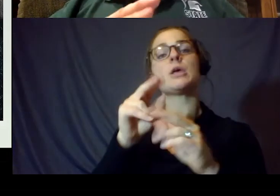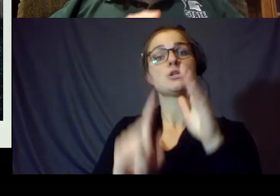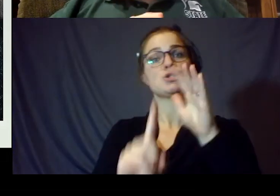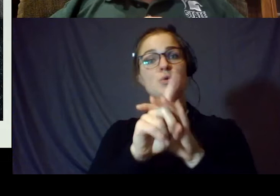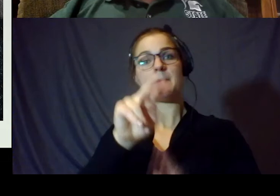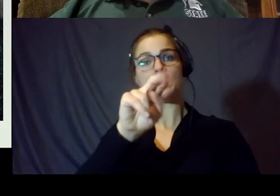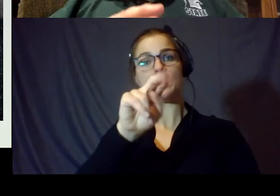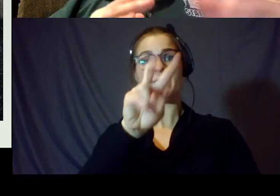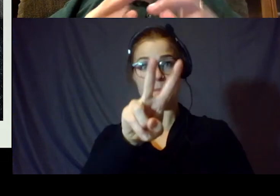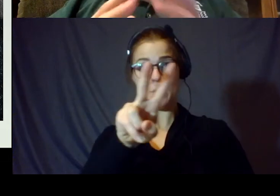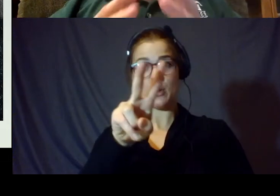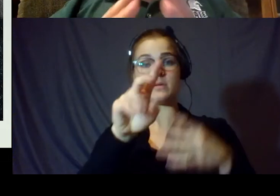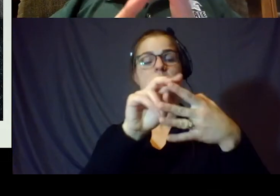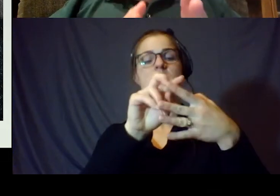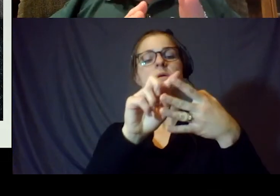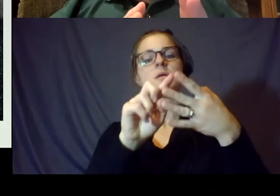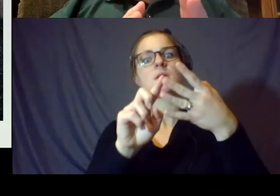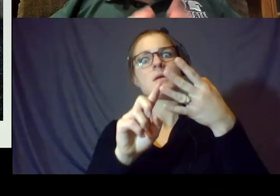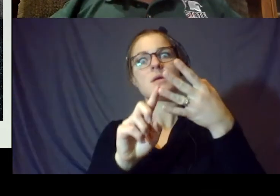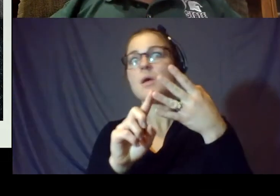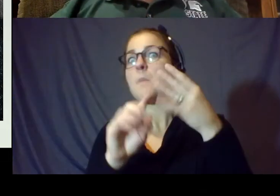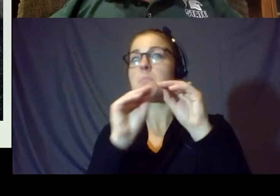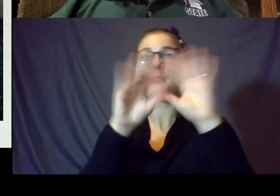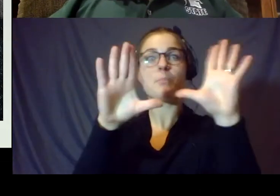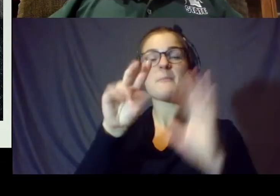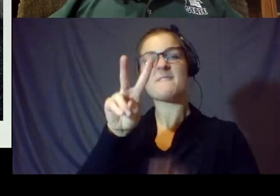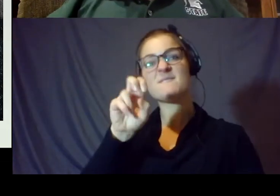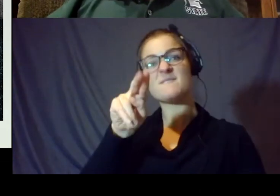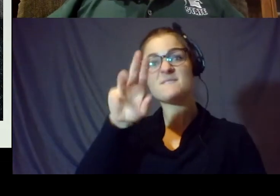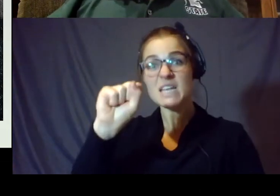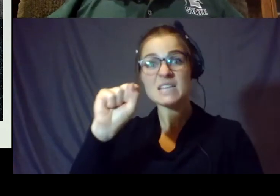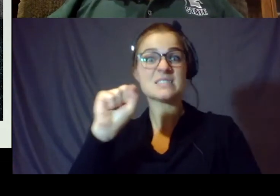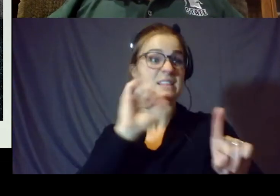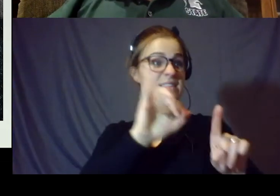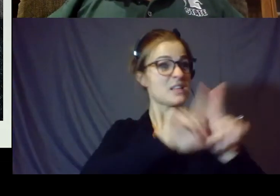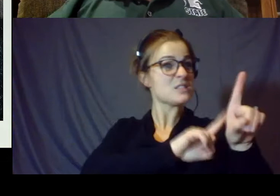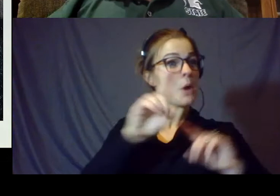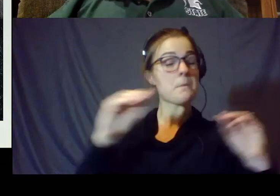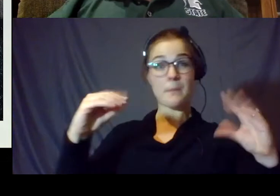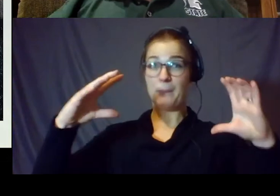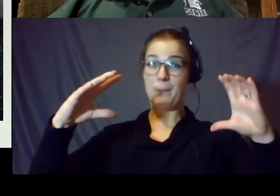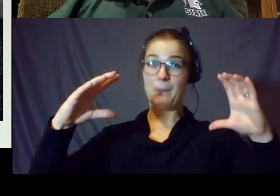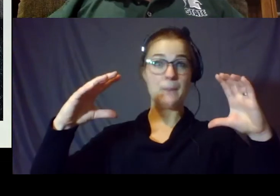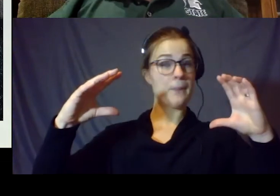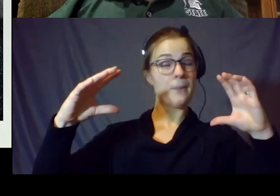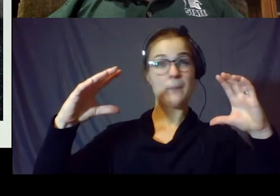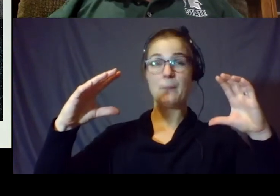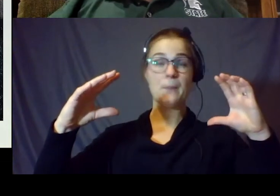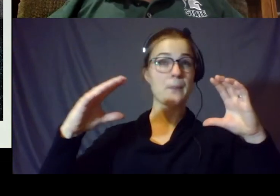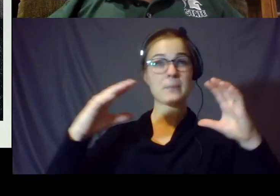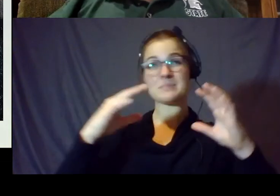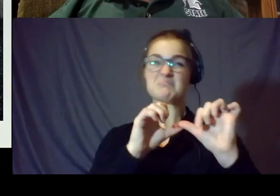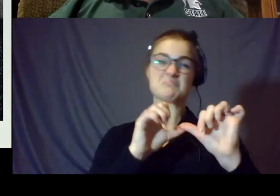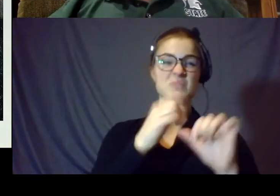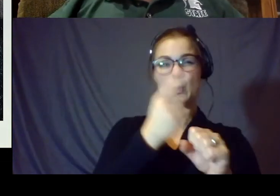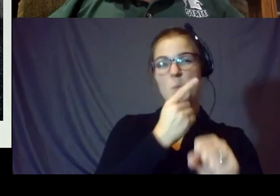bright as Venus. Nobody could miss it, okay, if you looked up in the sky. And it remained visible for not quite a year and a half